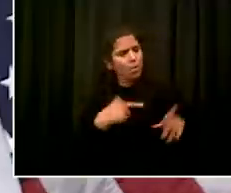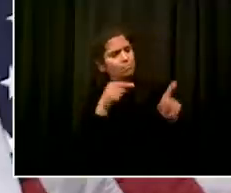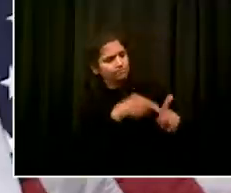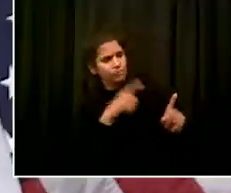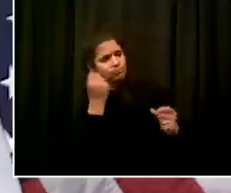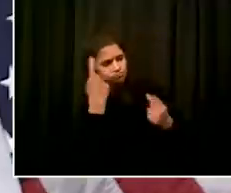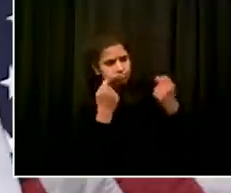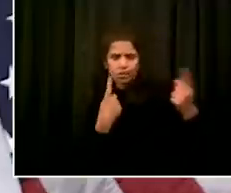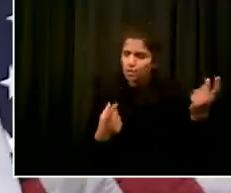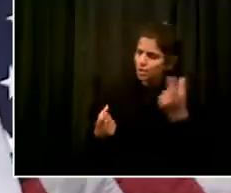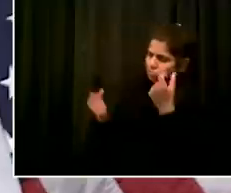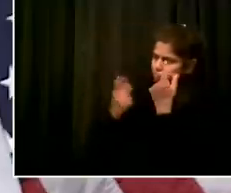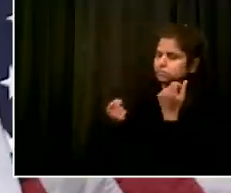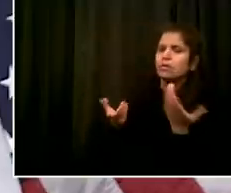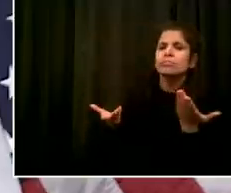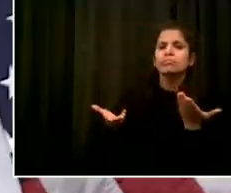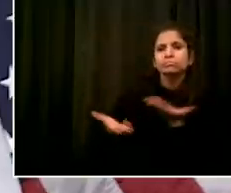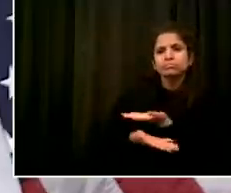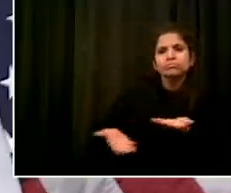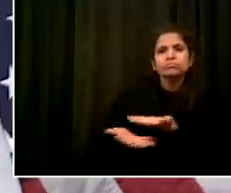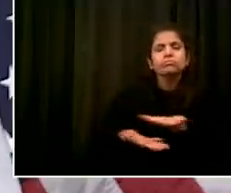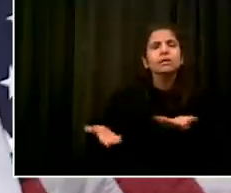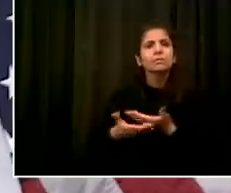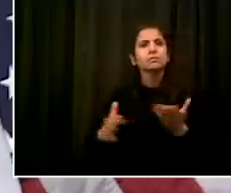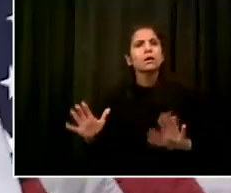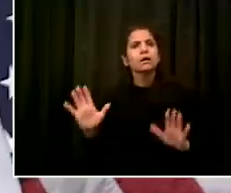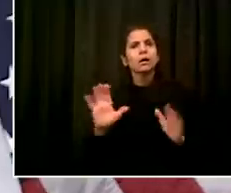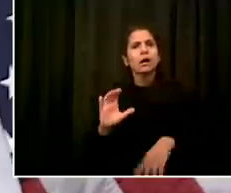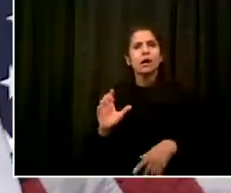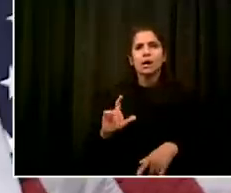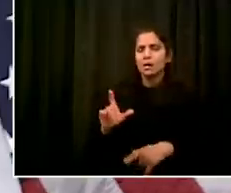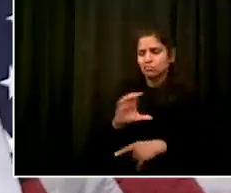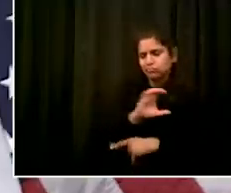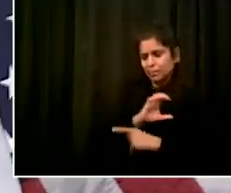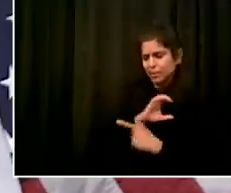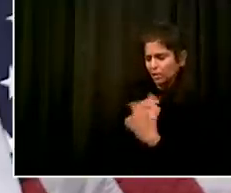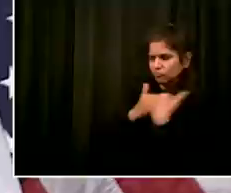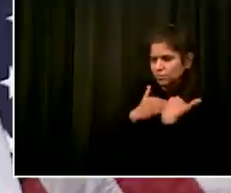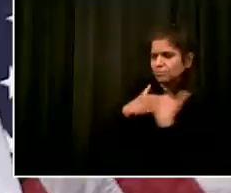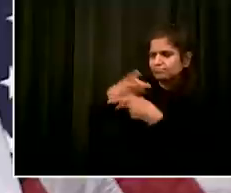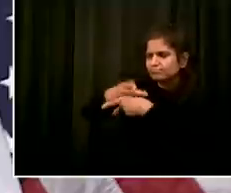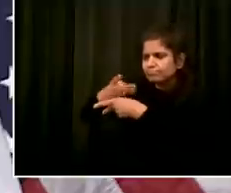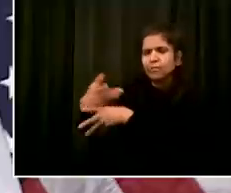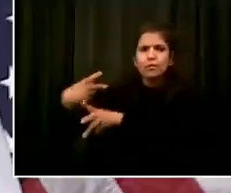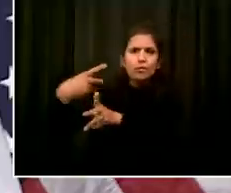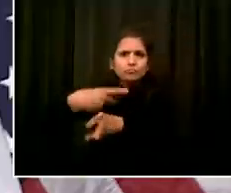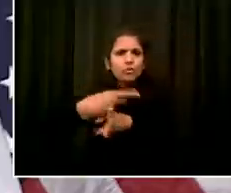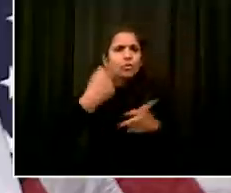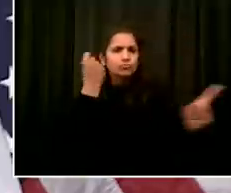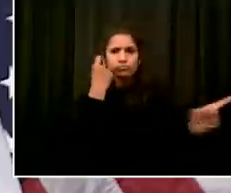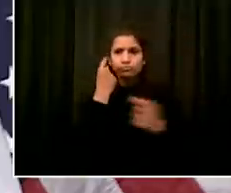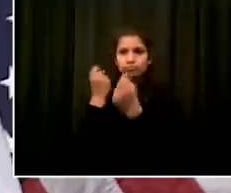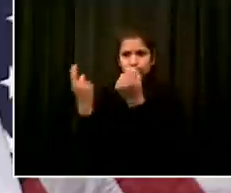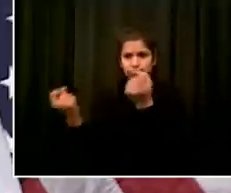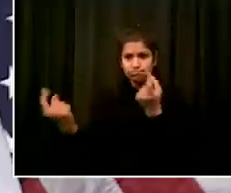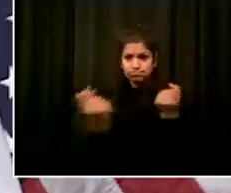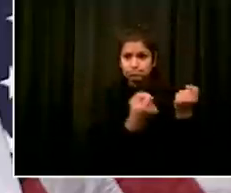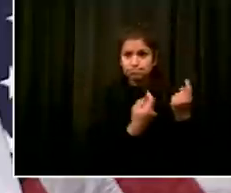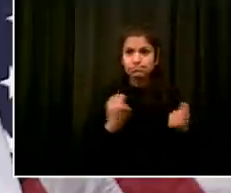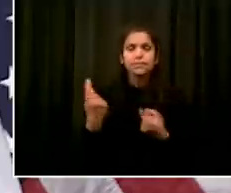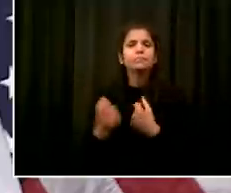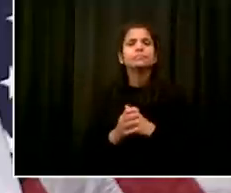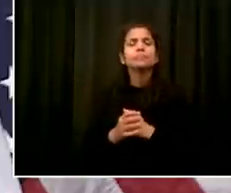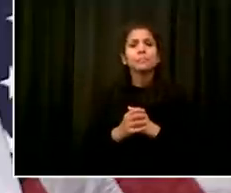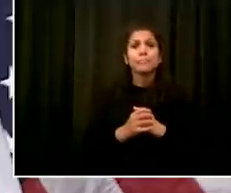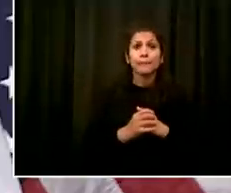negotiation and some of the members of the Occupy Wall Street movement asked the police if they could move back from a certain area